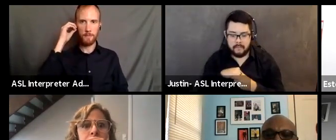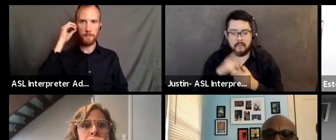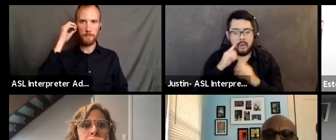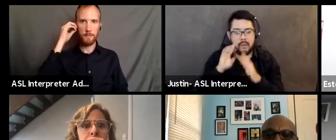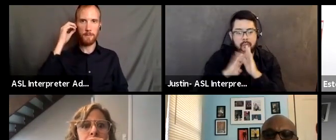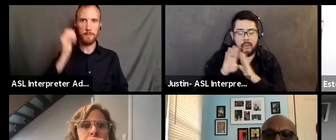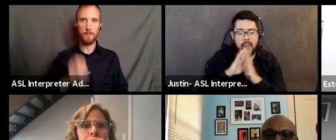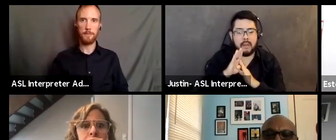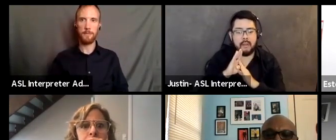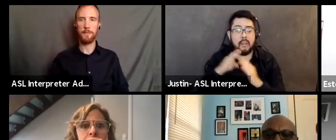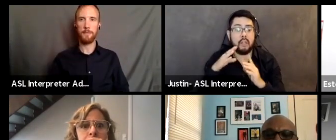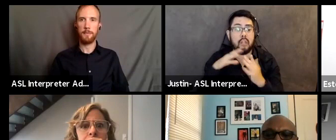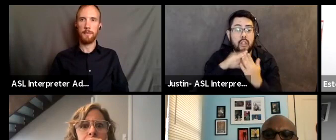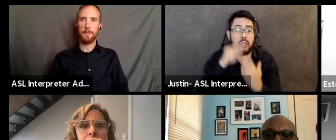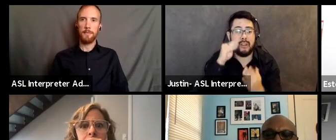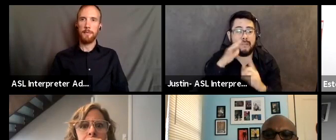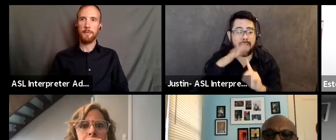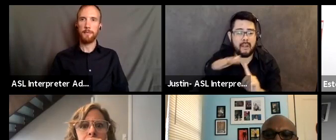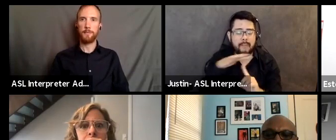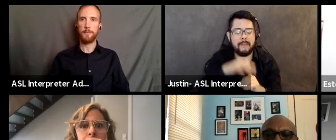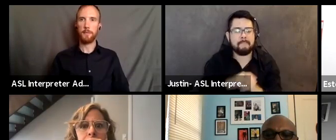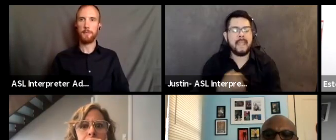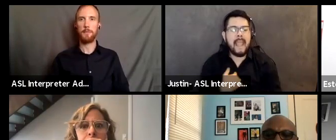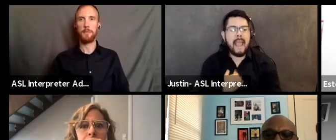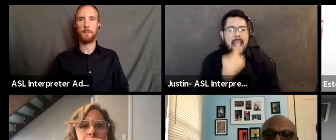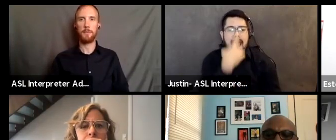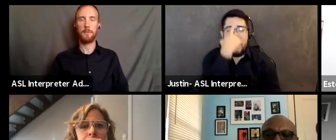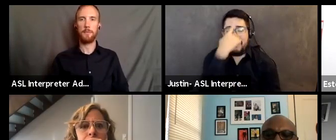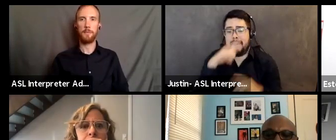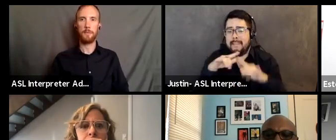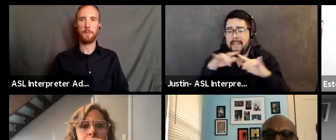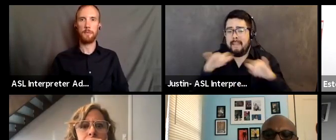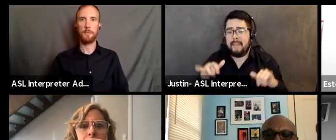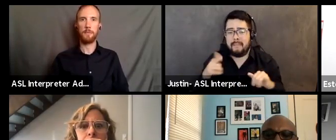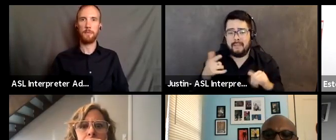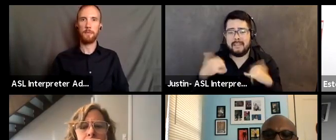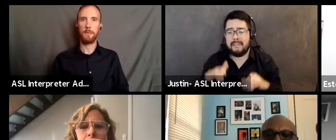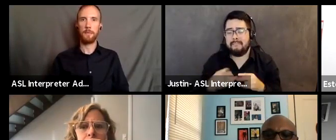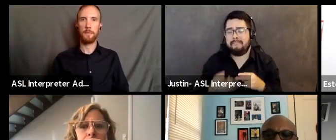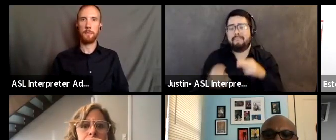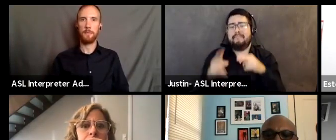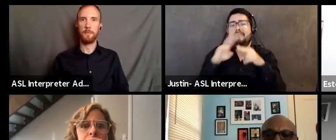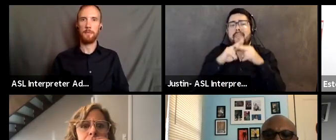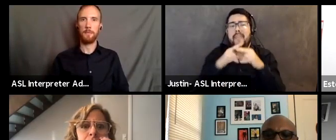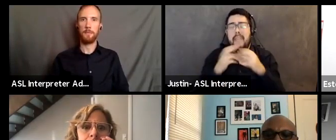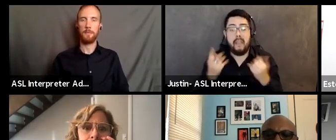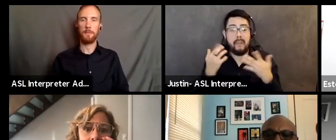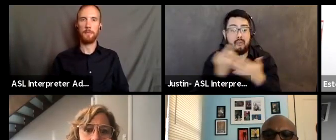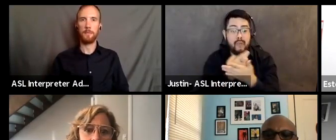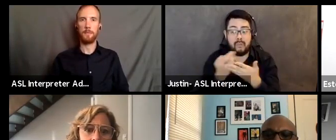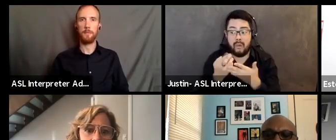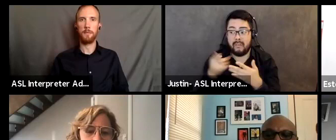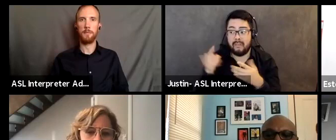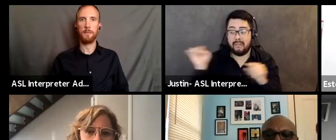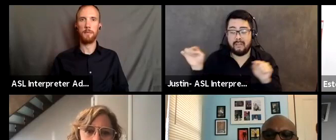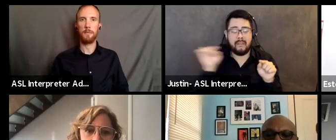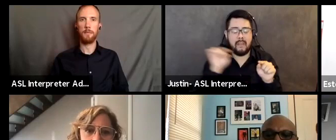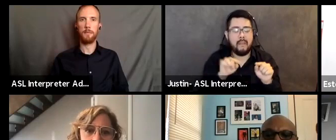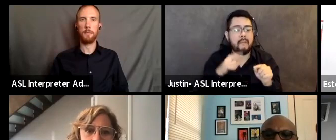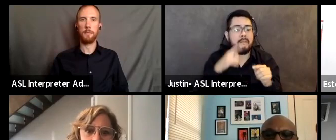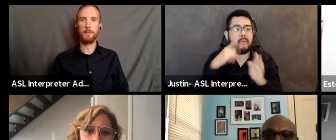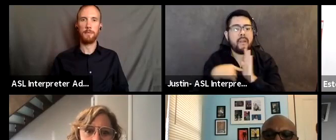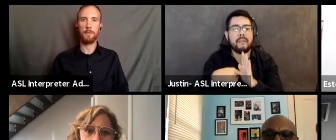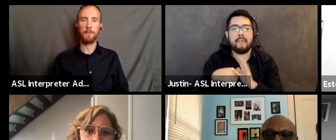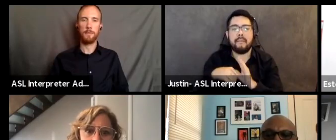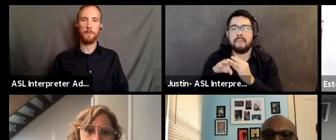learning um there's i think an increasing number of resources that are available for example